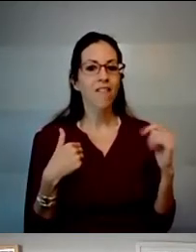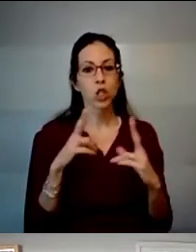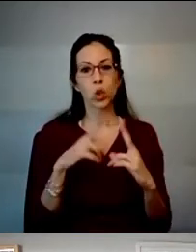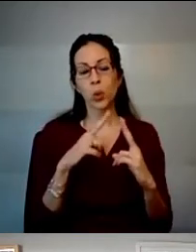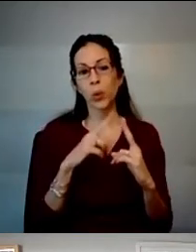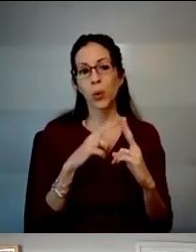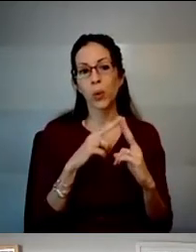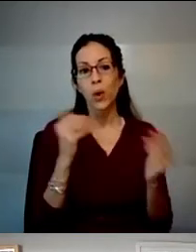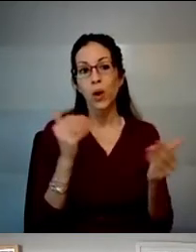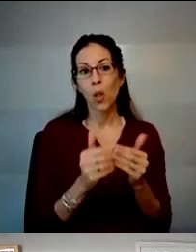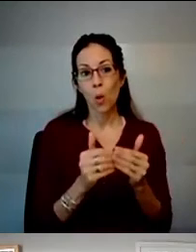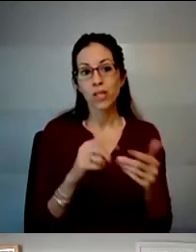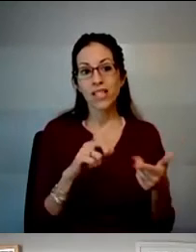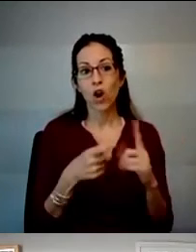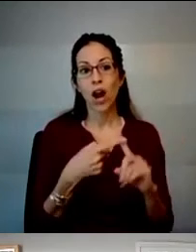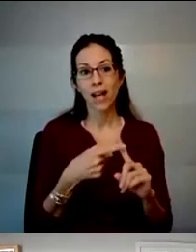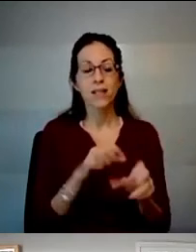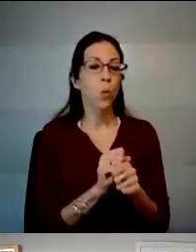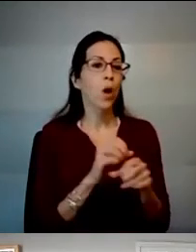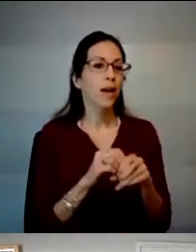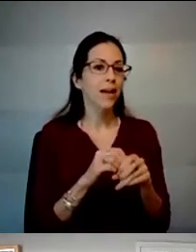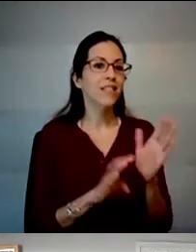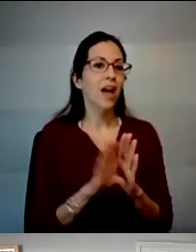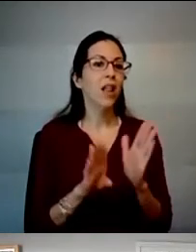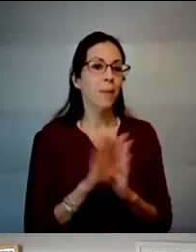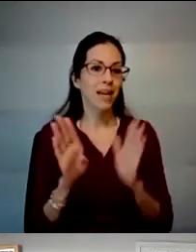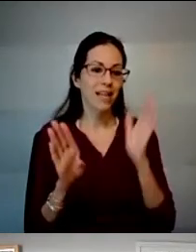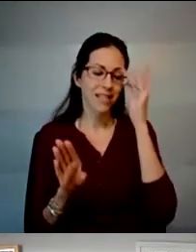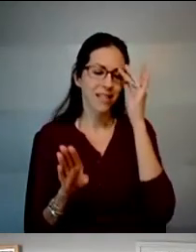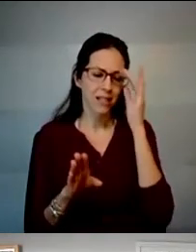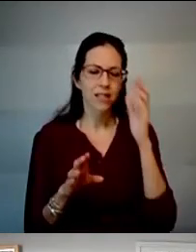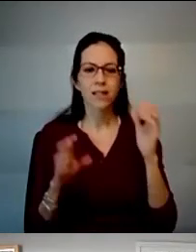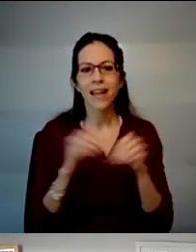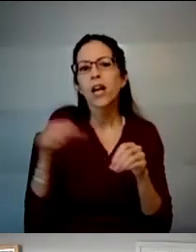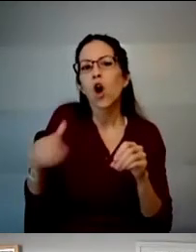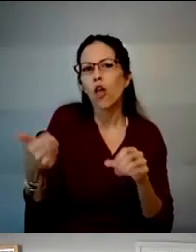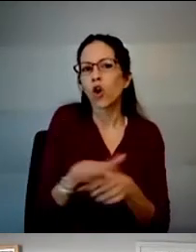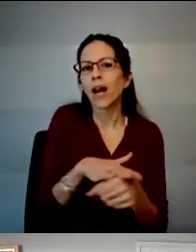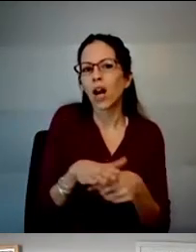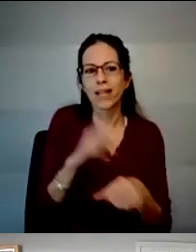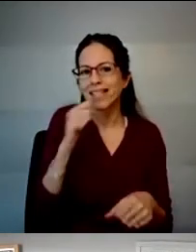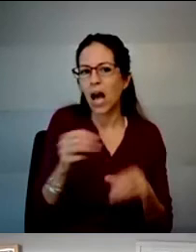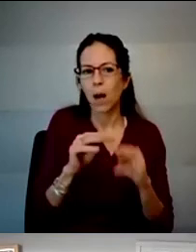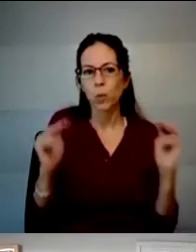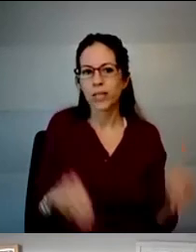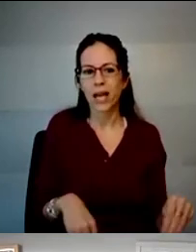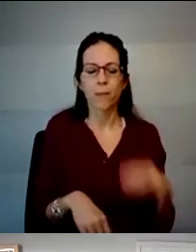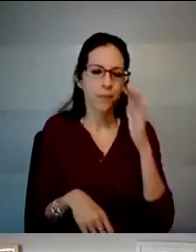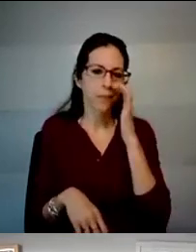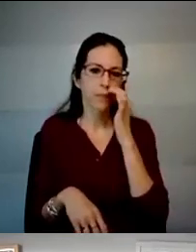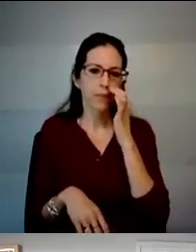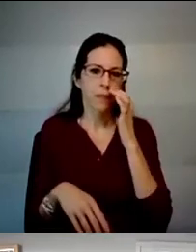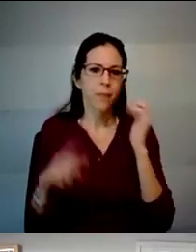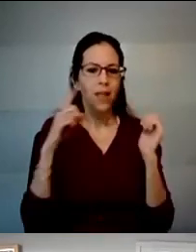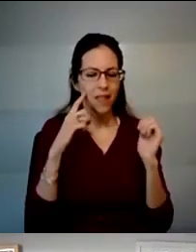I have two close friends who work in development in other areas of nonprofit fundraising, not in museums. And I think